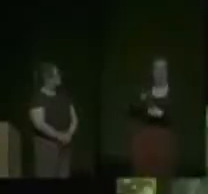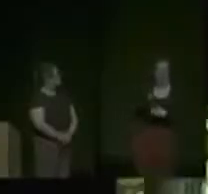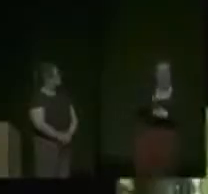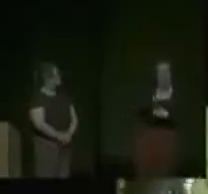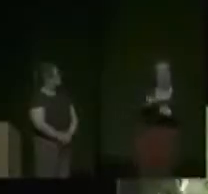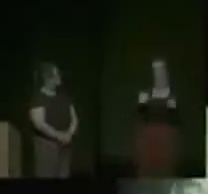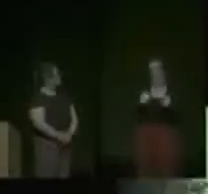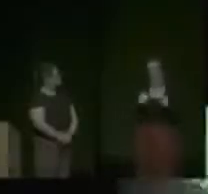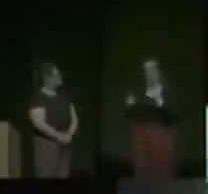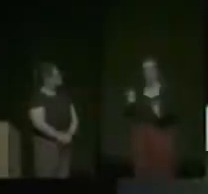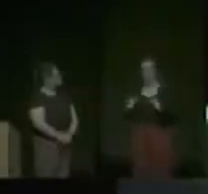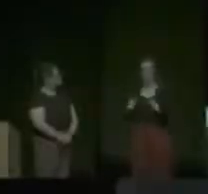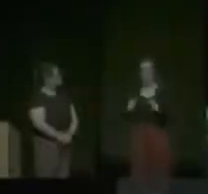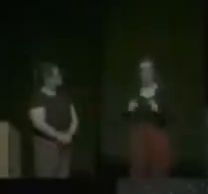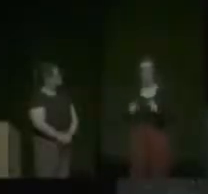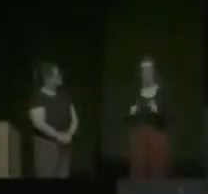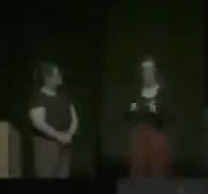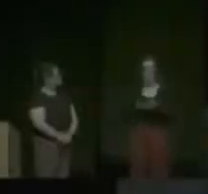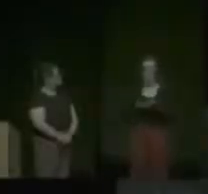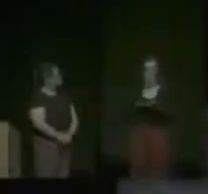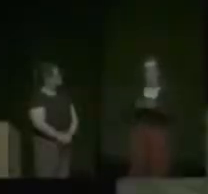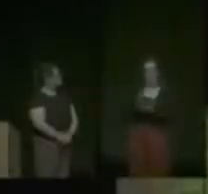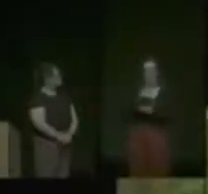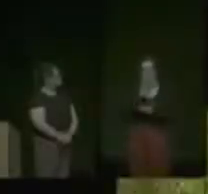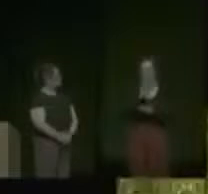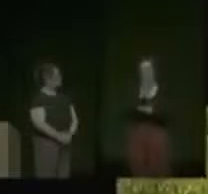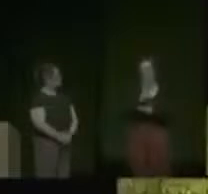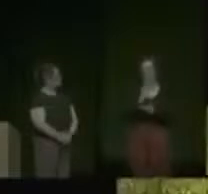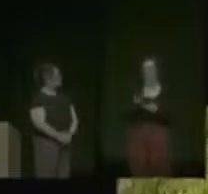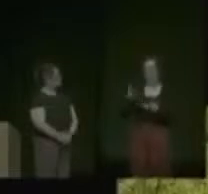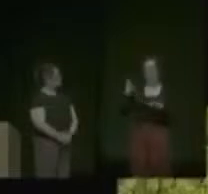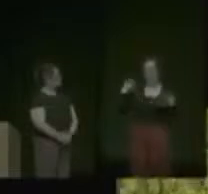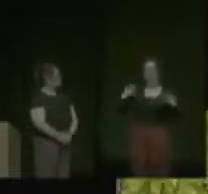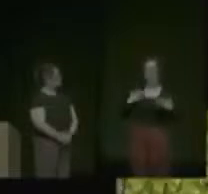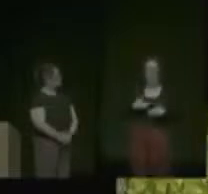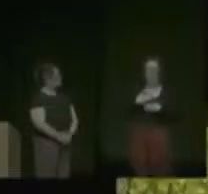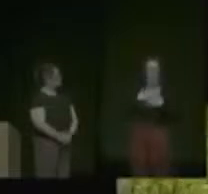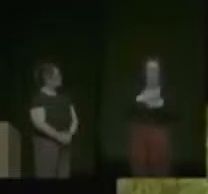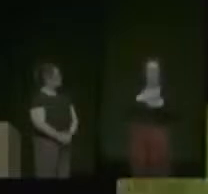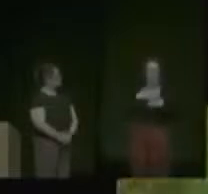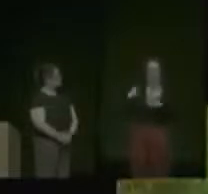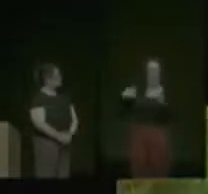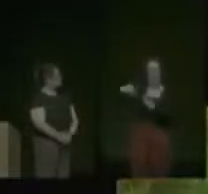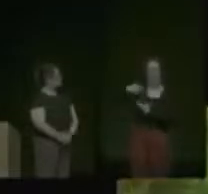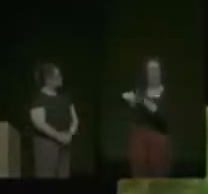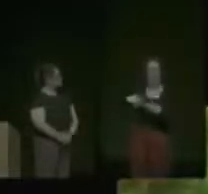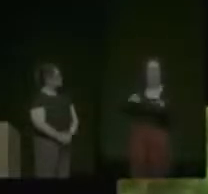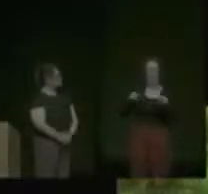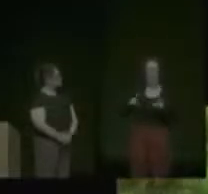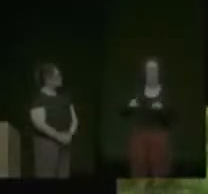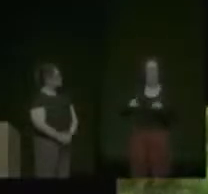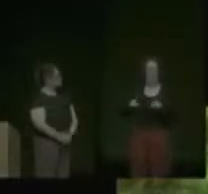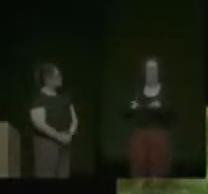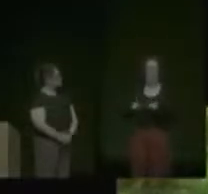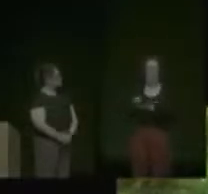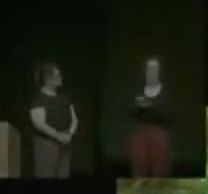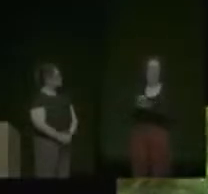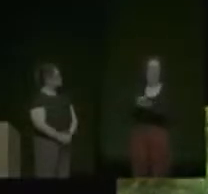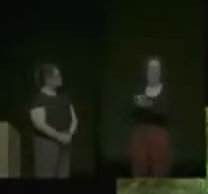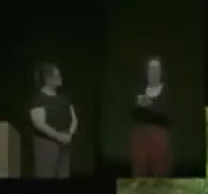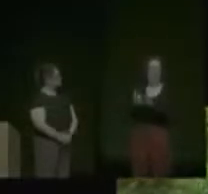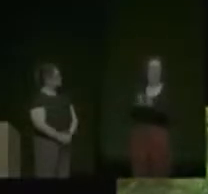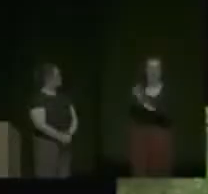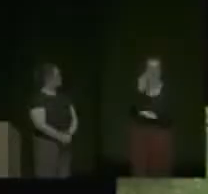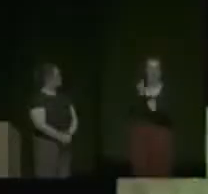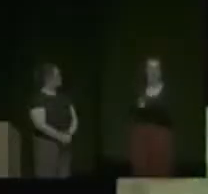clean water, natural beauty, recreational opportunities, educational experiences, and economic development. This